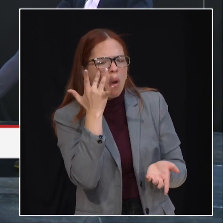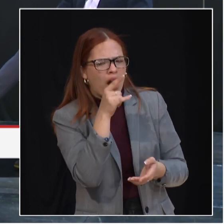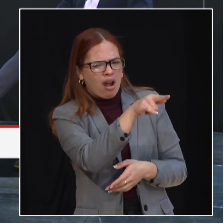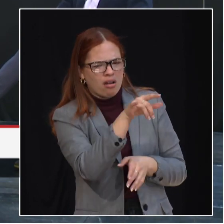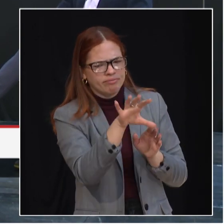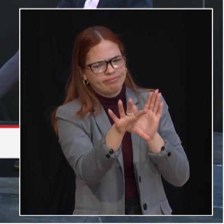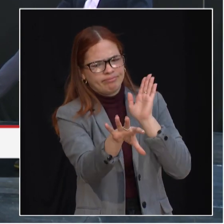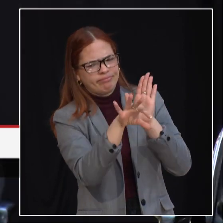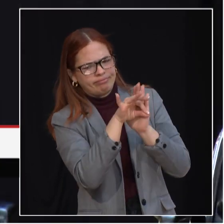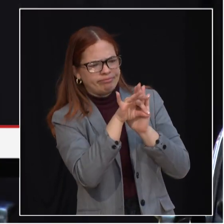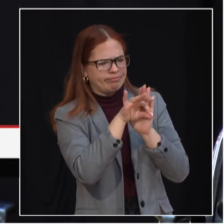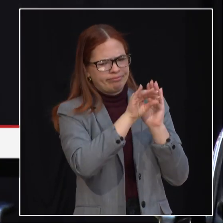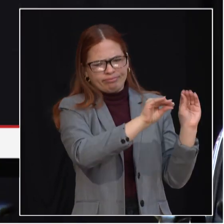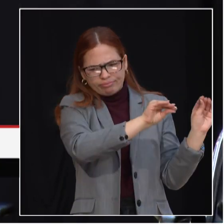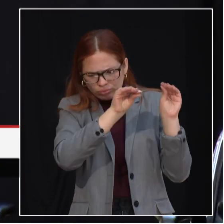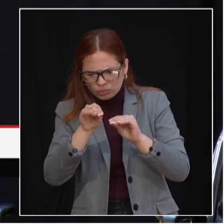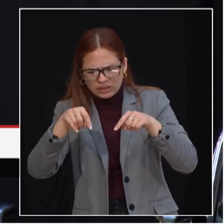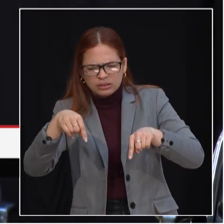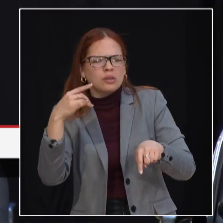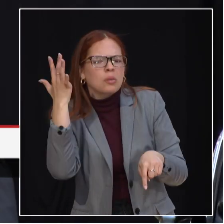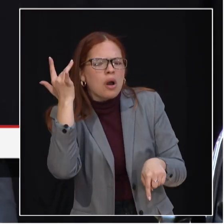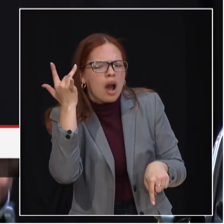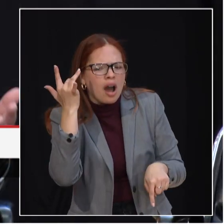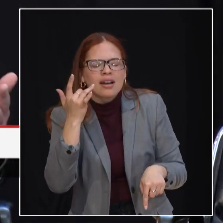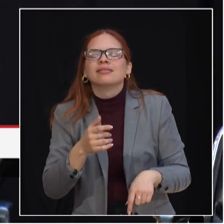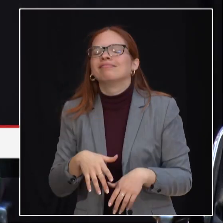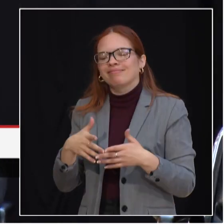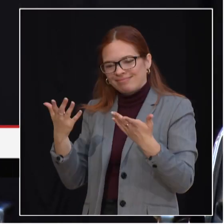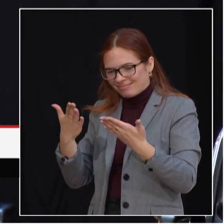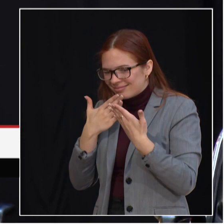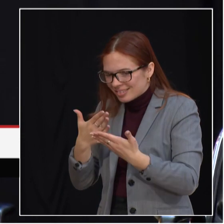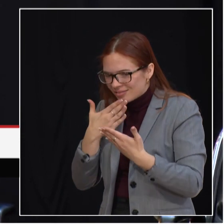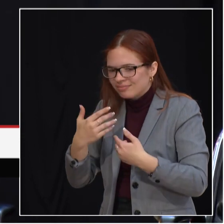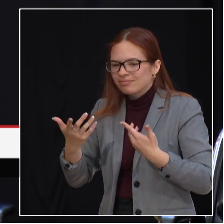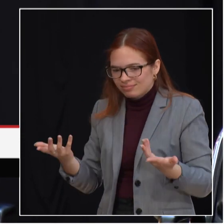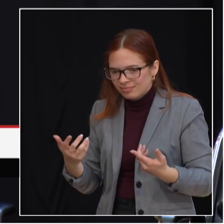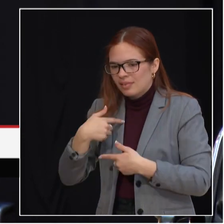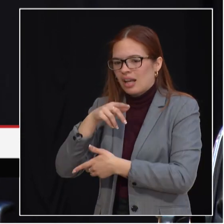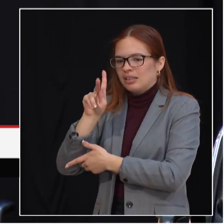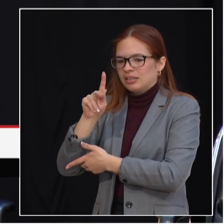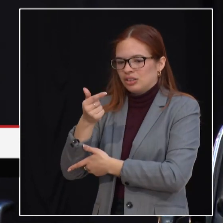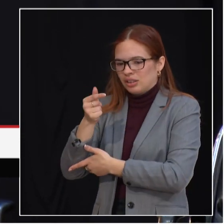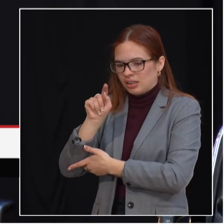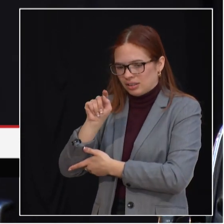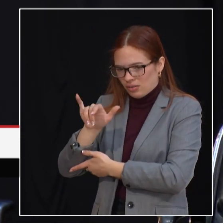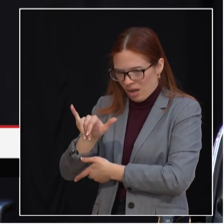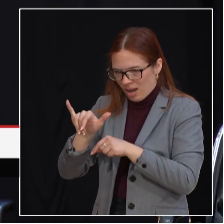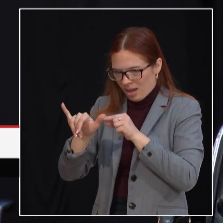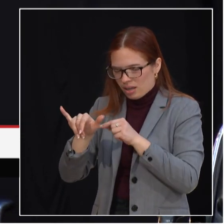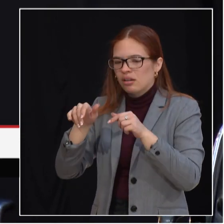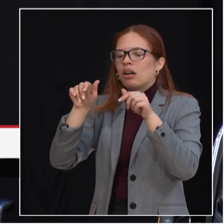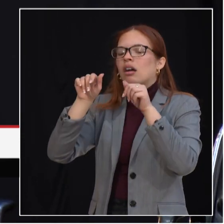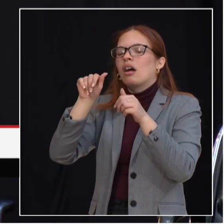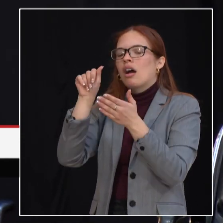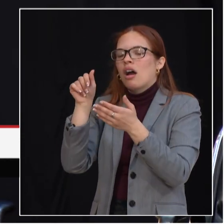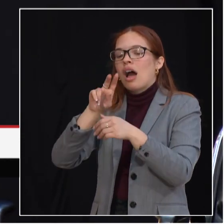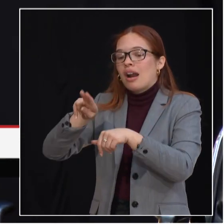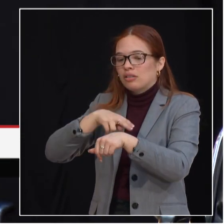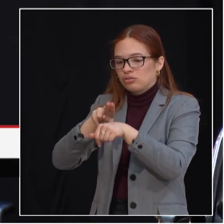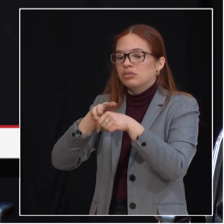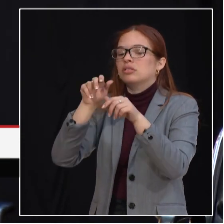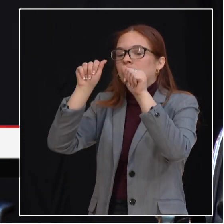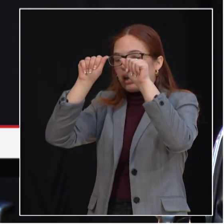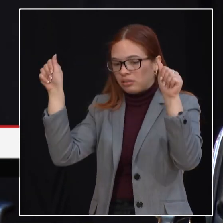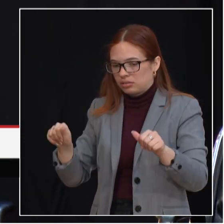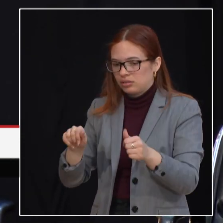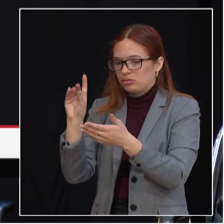DC. Yeah, thank you for having us. KTGY is a national architecture and design firm. Started in California a little over